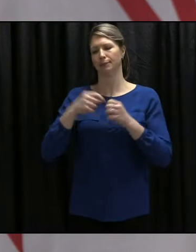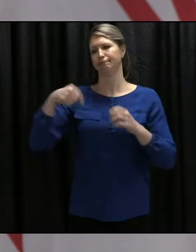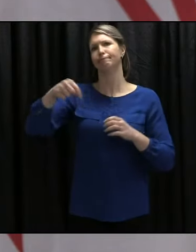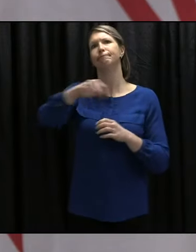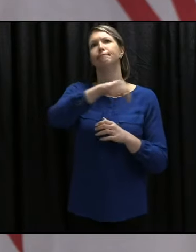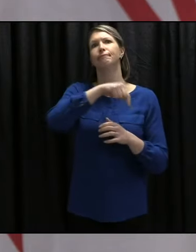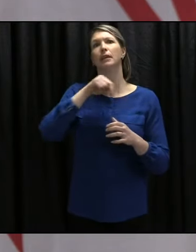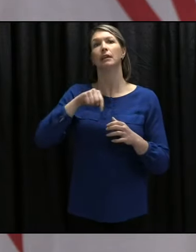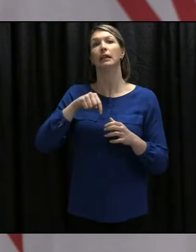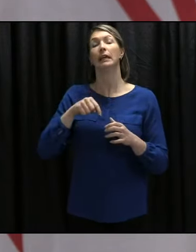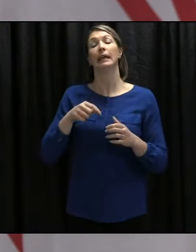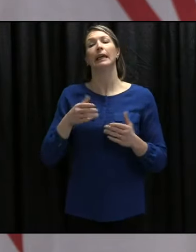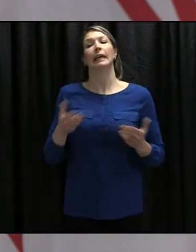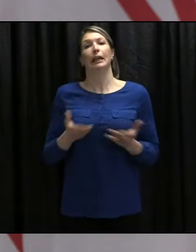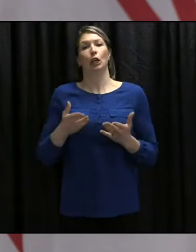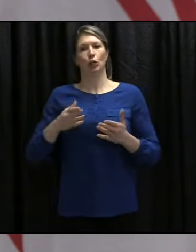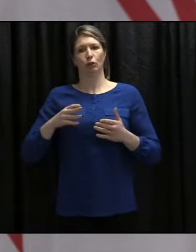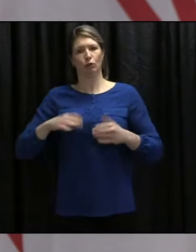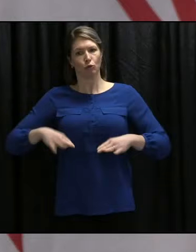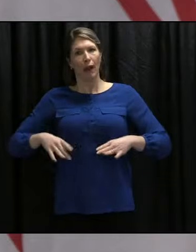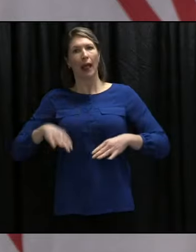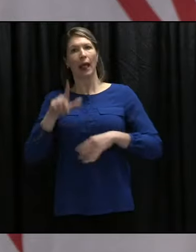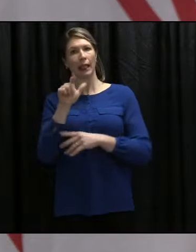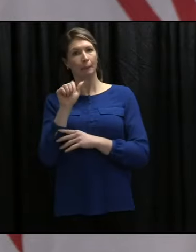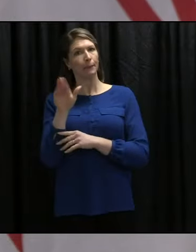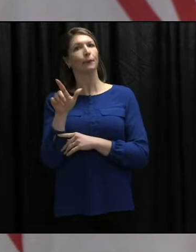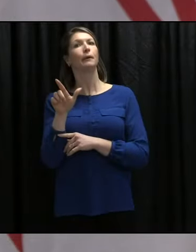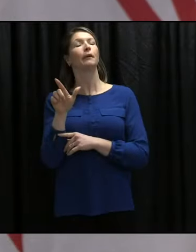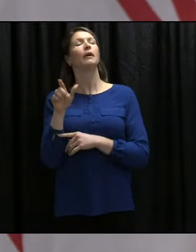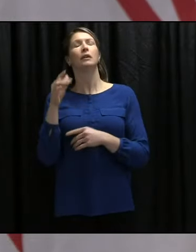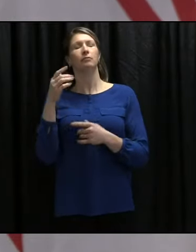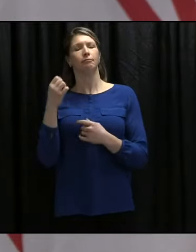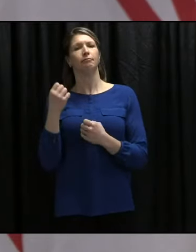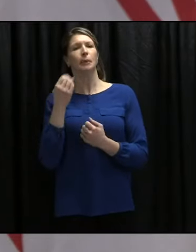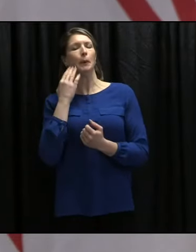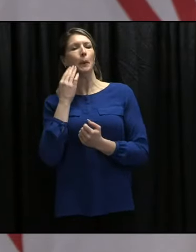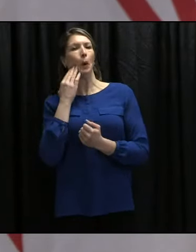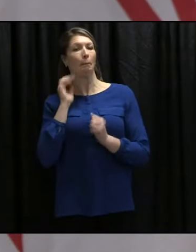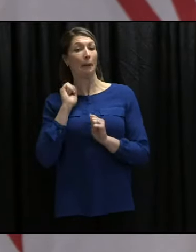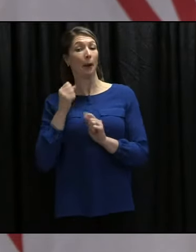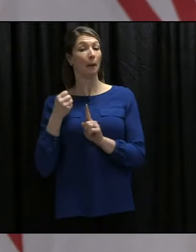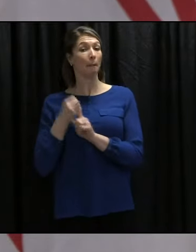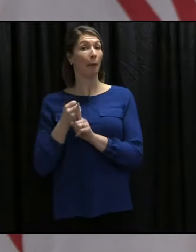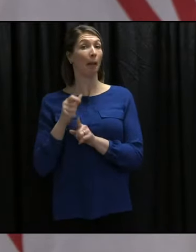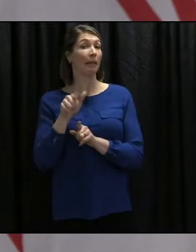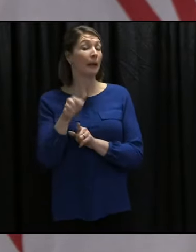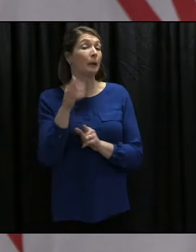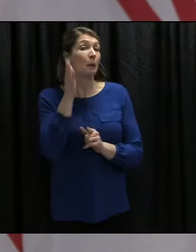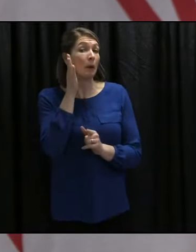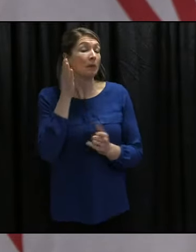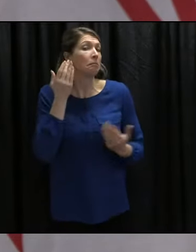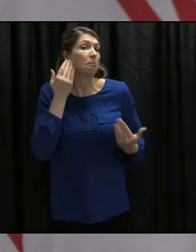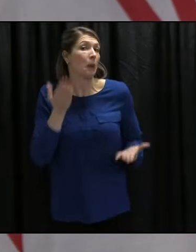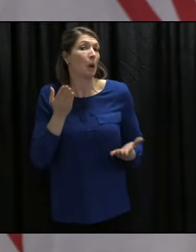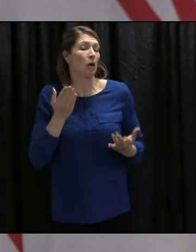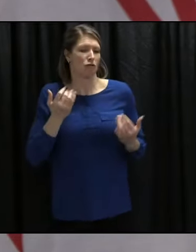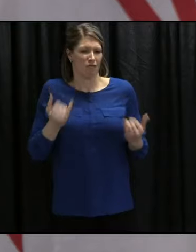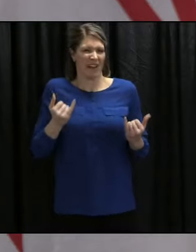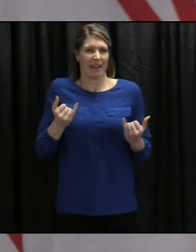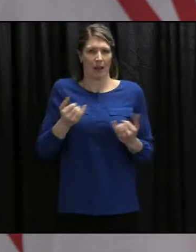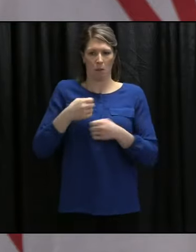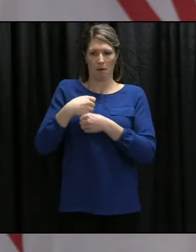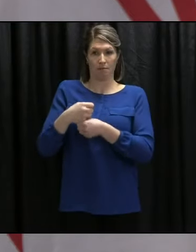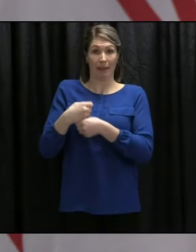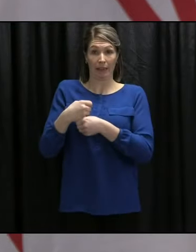is having on our province right now. But Advanced 2030 is not something that we're looking at right now to actually make significant changes. It is a